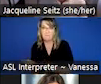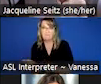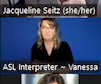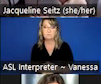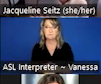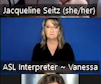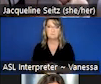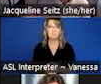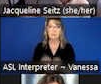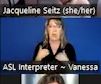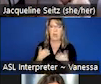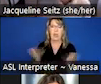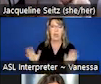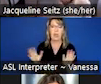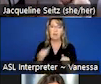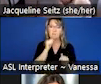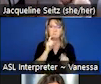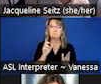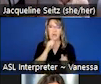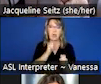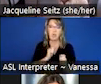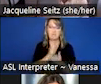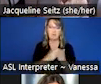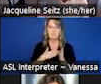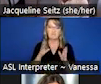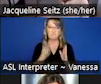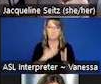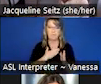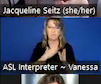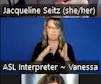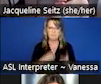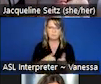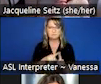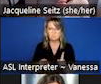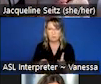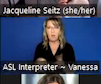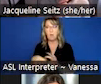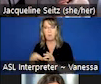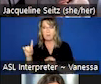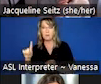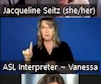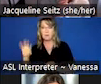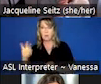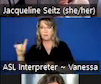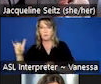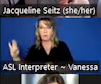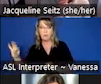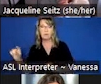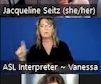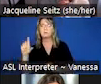I'm just going to defer and say that's a little outside my scope right now, but I will say that 911 in most states